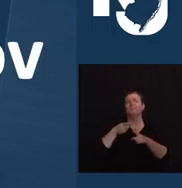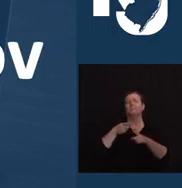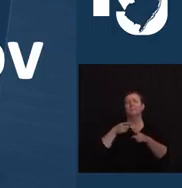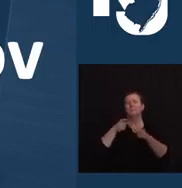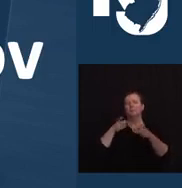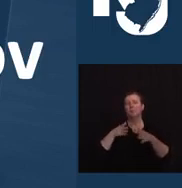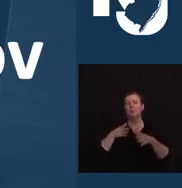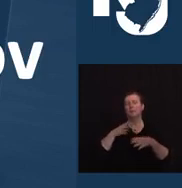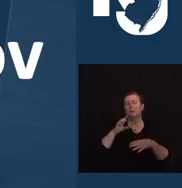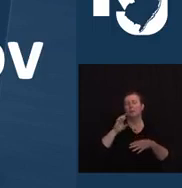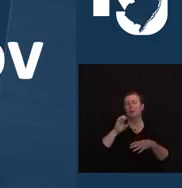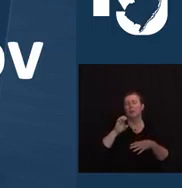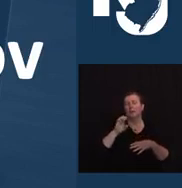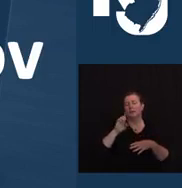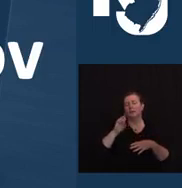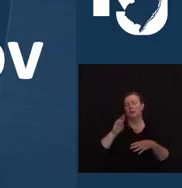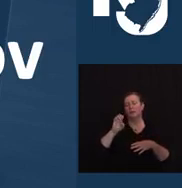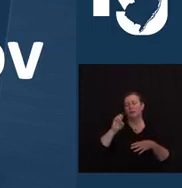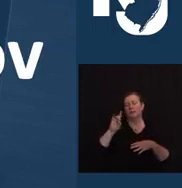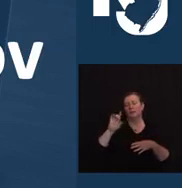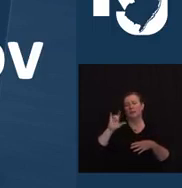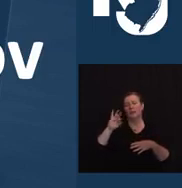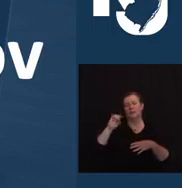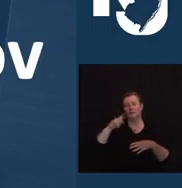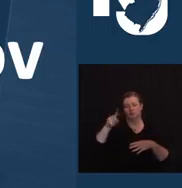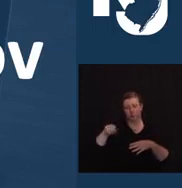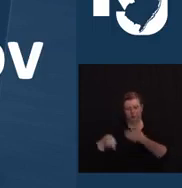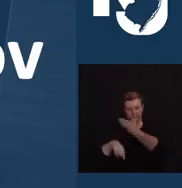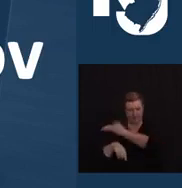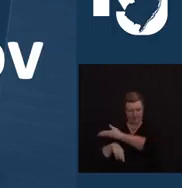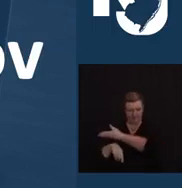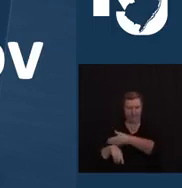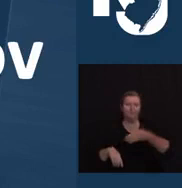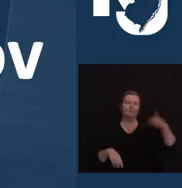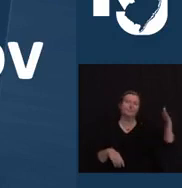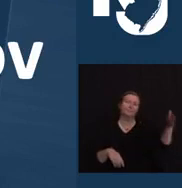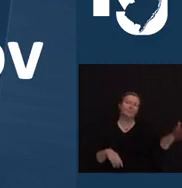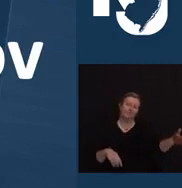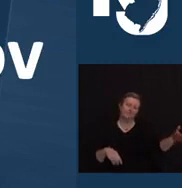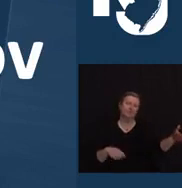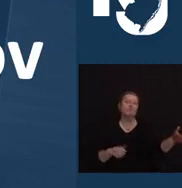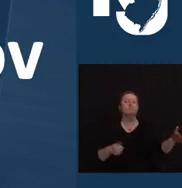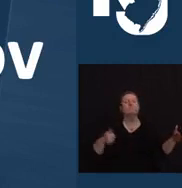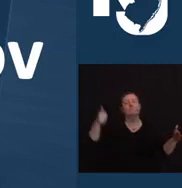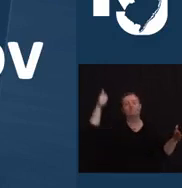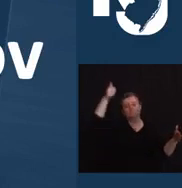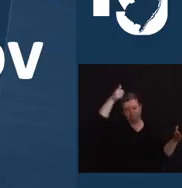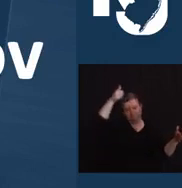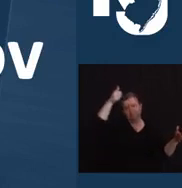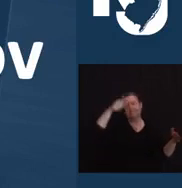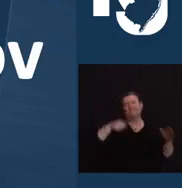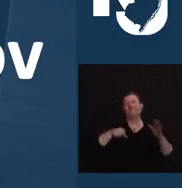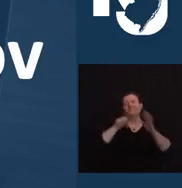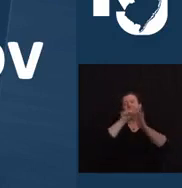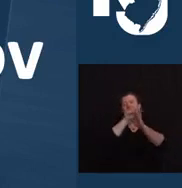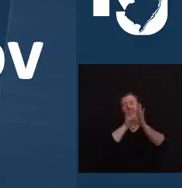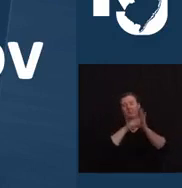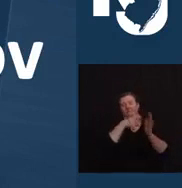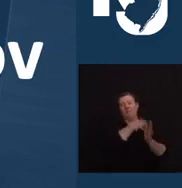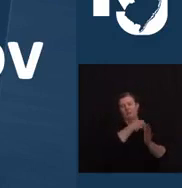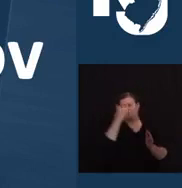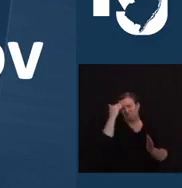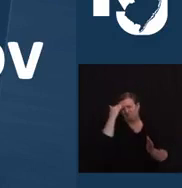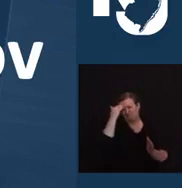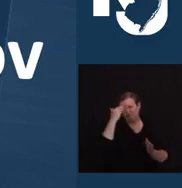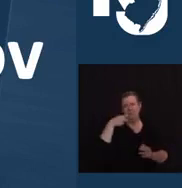to have you both. To my left, another guy who needs no introduction, Superintendent of the State Police, Colonel Pat Callahan. Paramount Guard Chief Counsel is